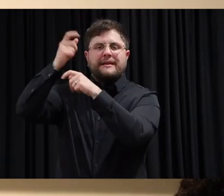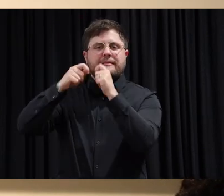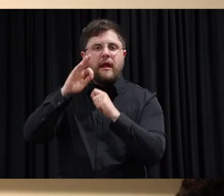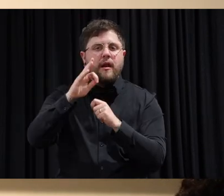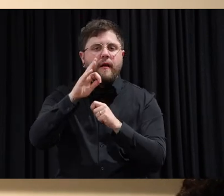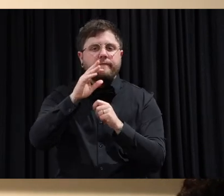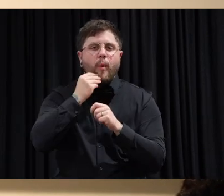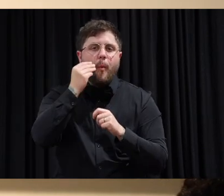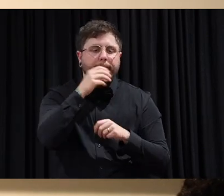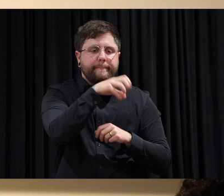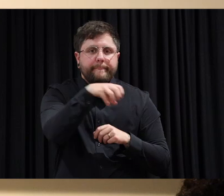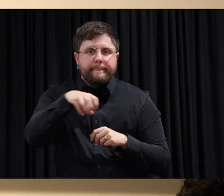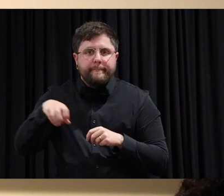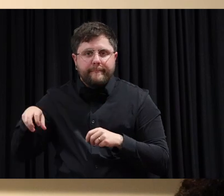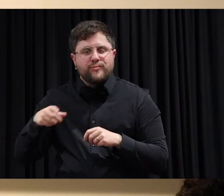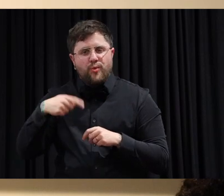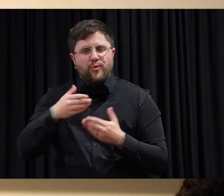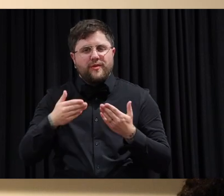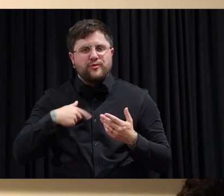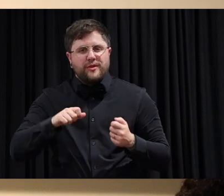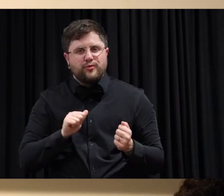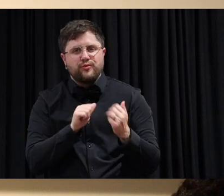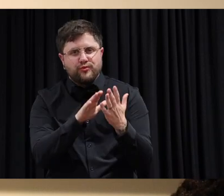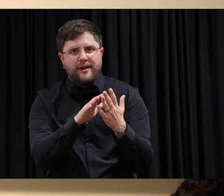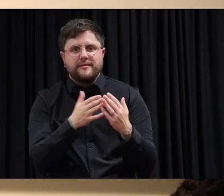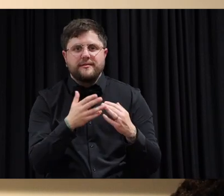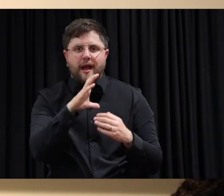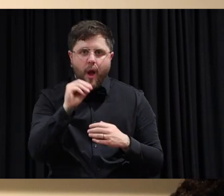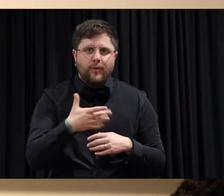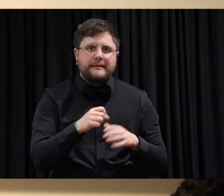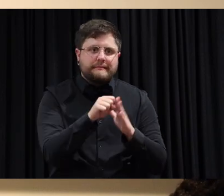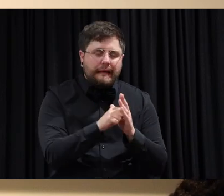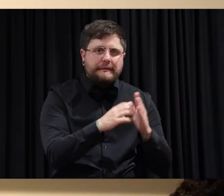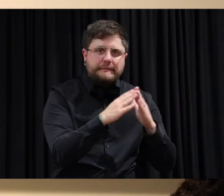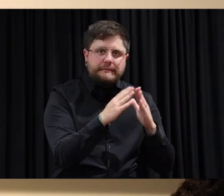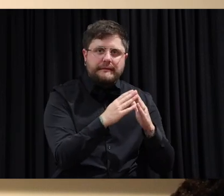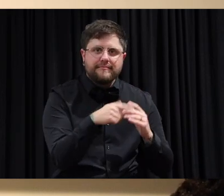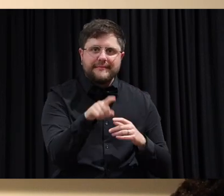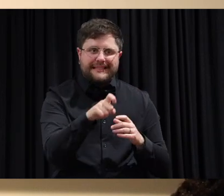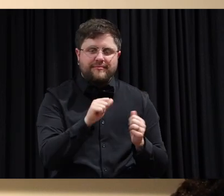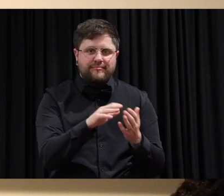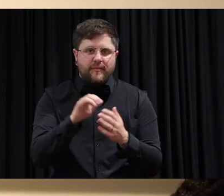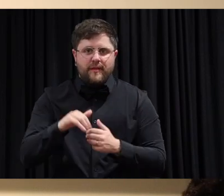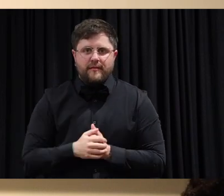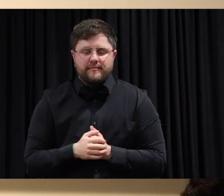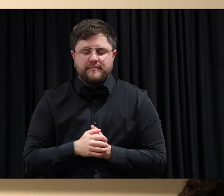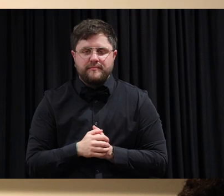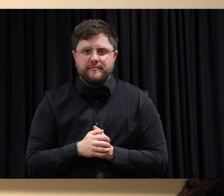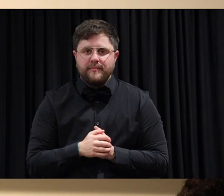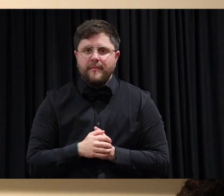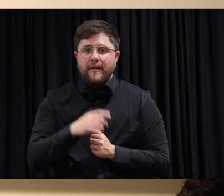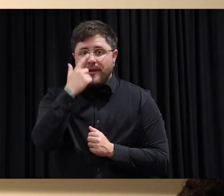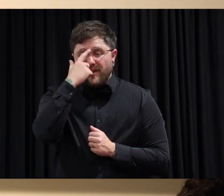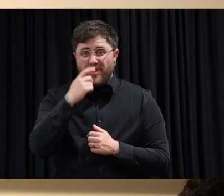homes. Those are things that need to be addressed at the county and state and city level. The other thing that I really look at is the outreach piece, right? We have